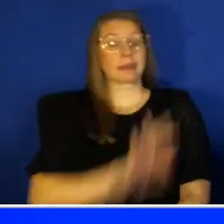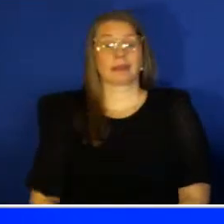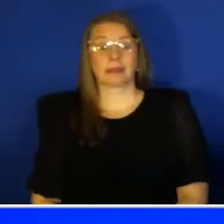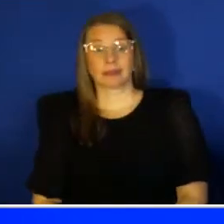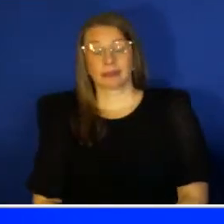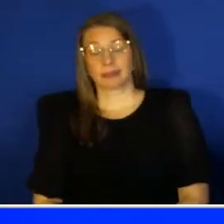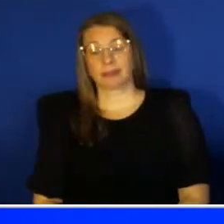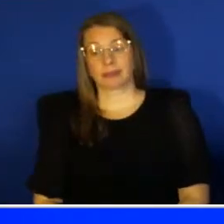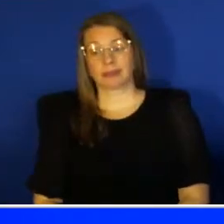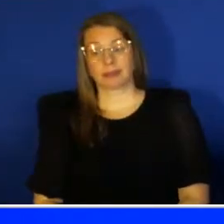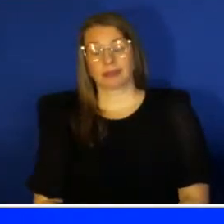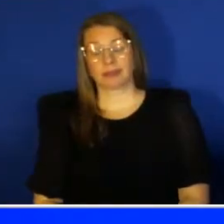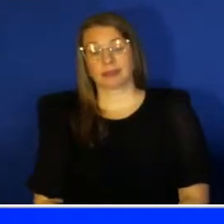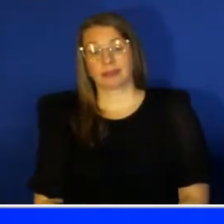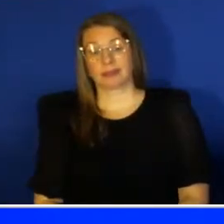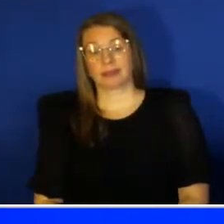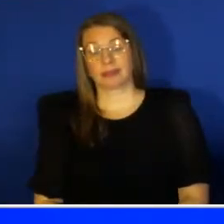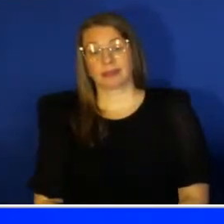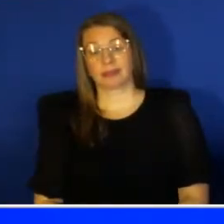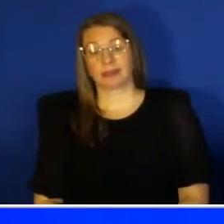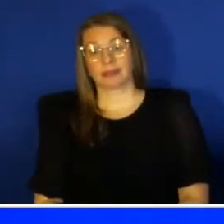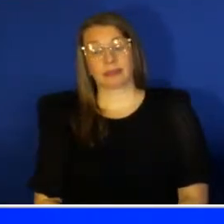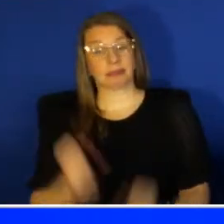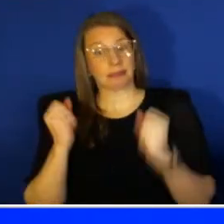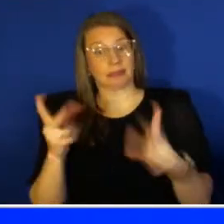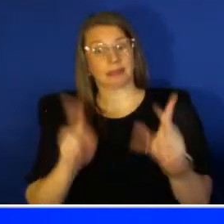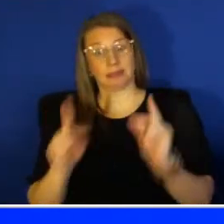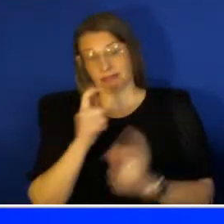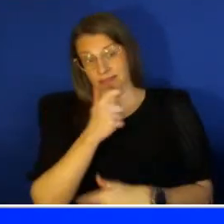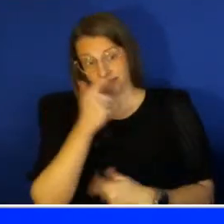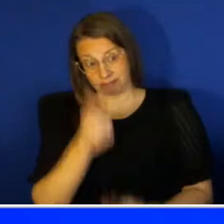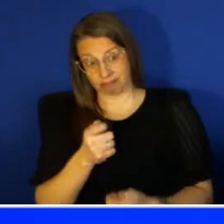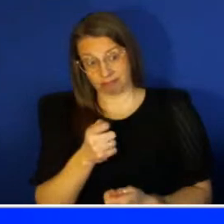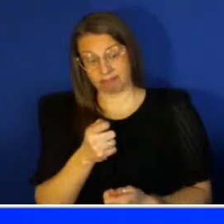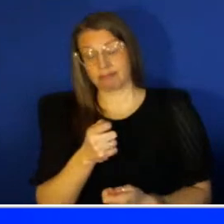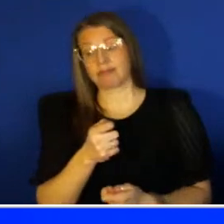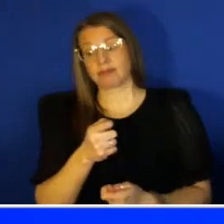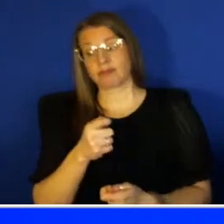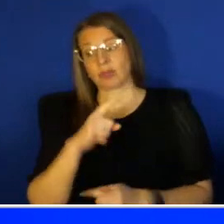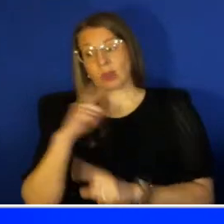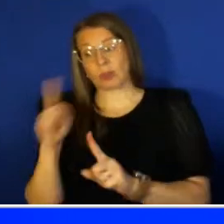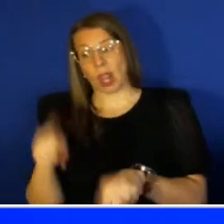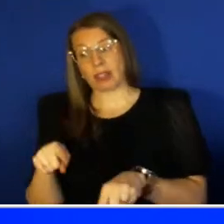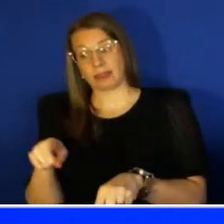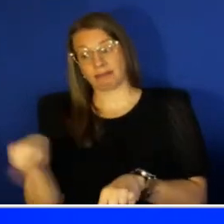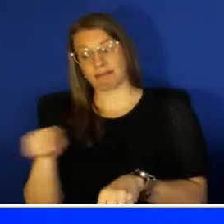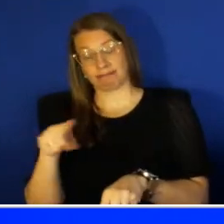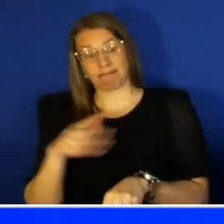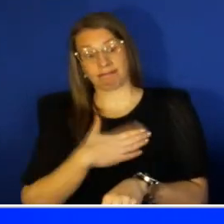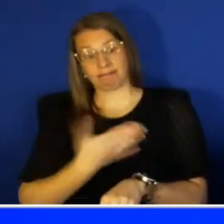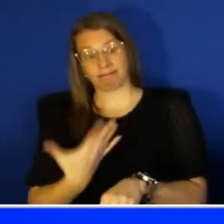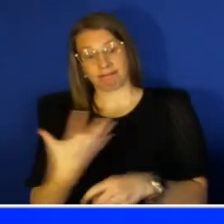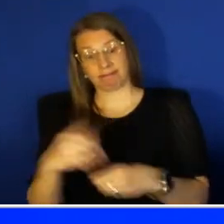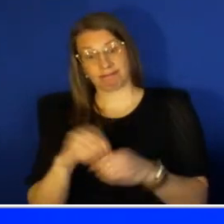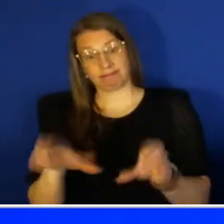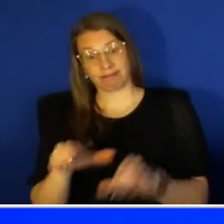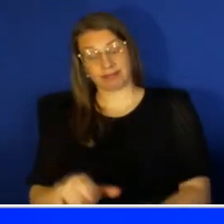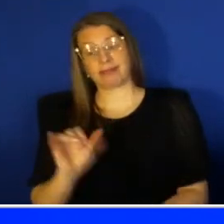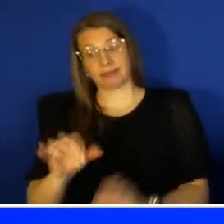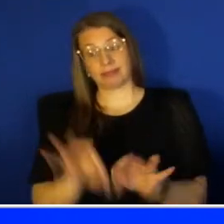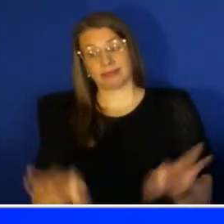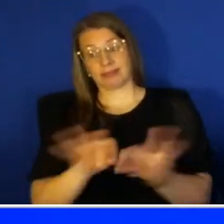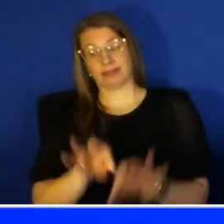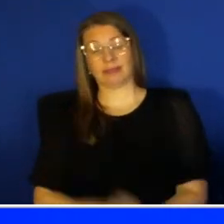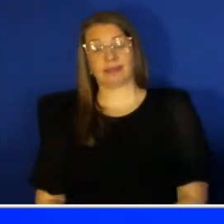there is a lot of interest through the responses, that's what we could say, and they're willing to participate. So that is key. And I want